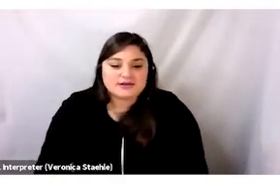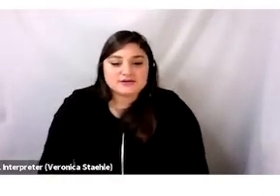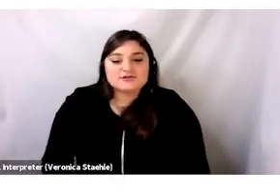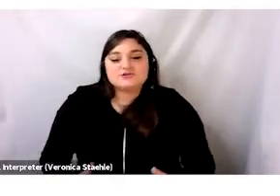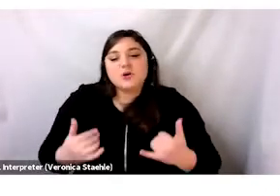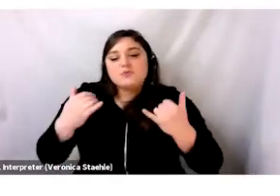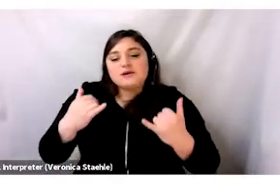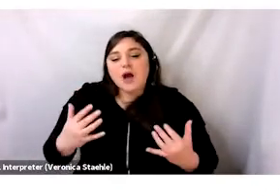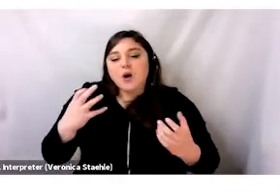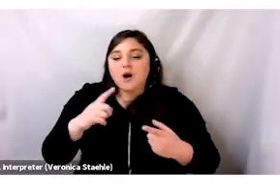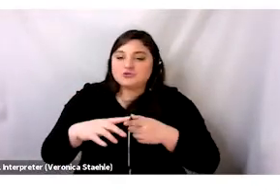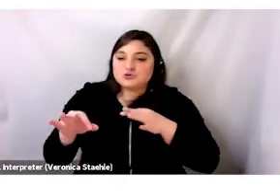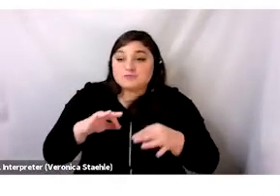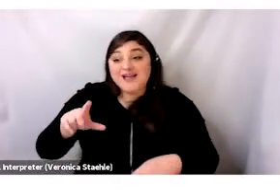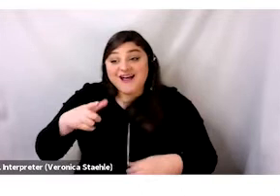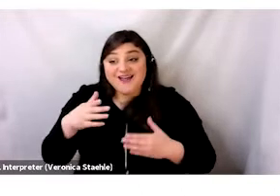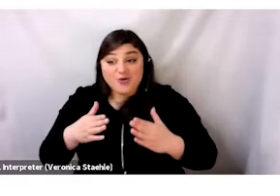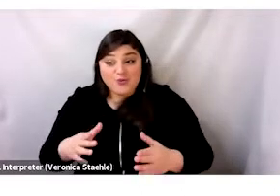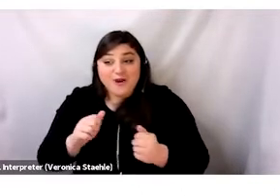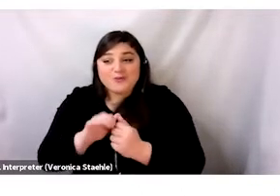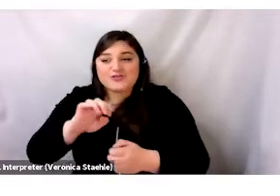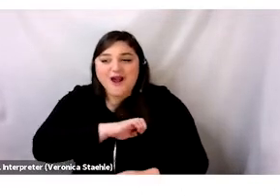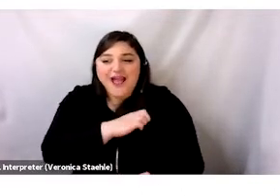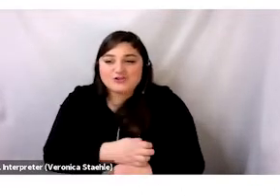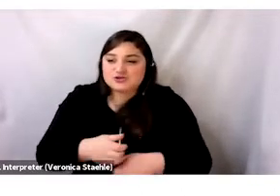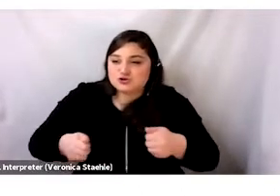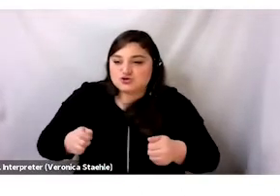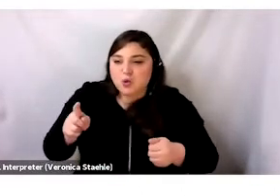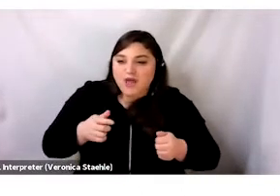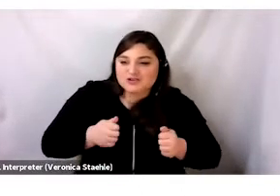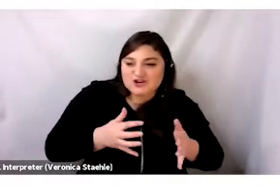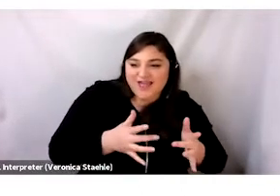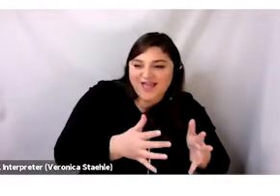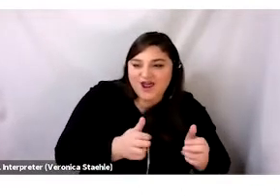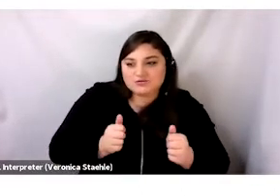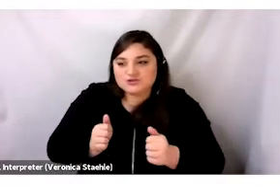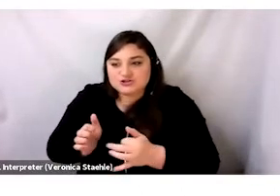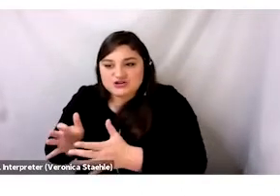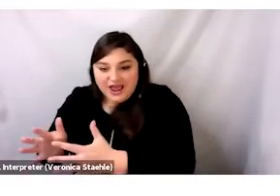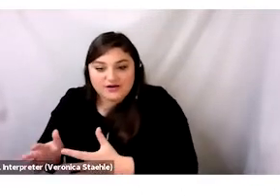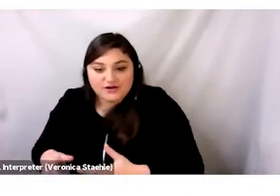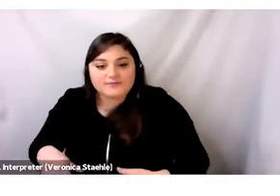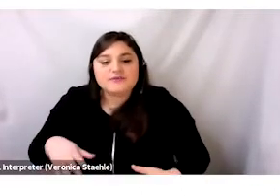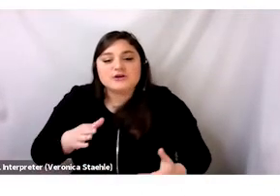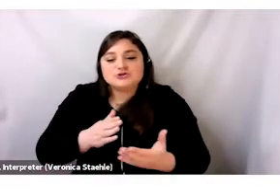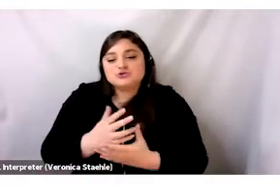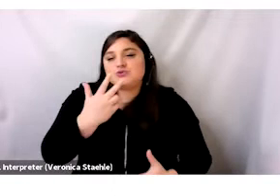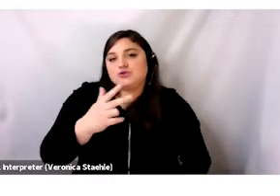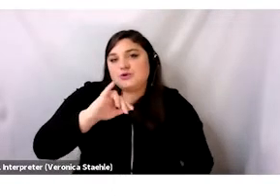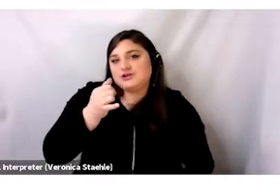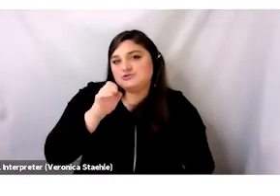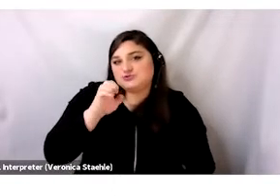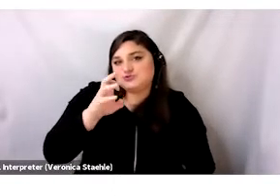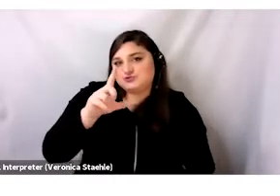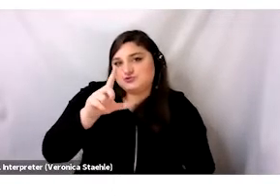Buddhism: community and staying with like minded people, engaging with like minded people,